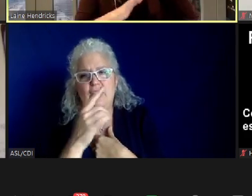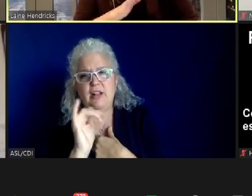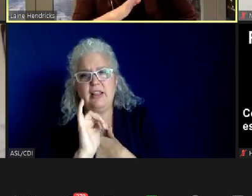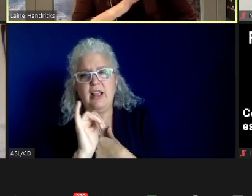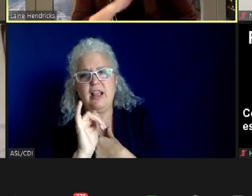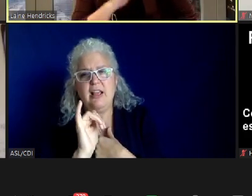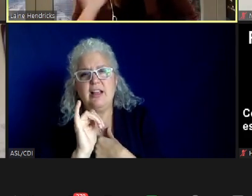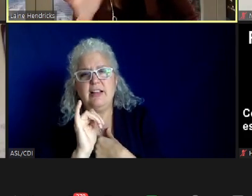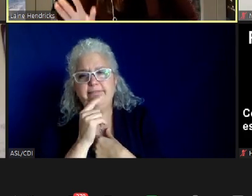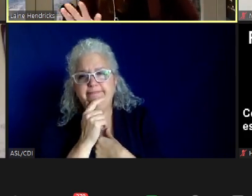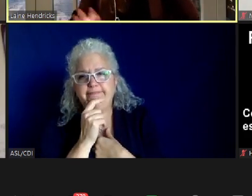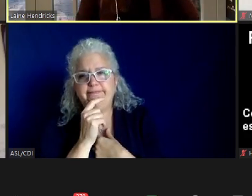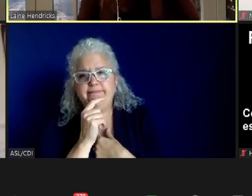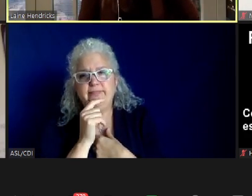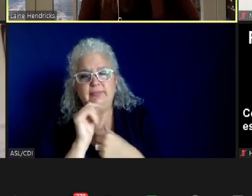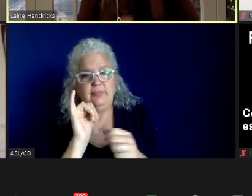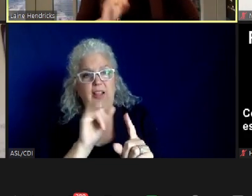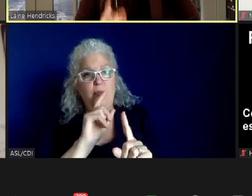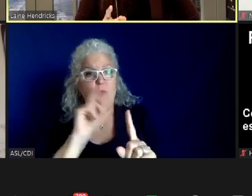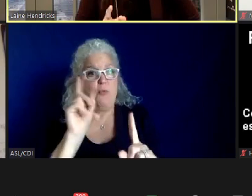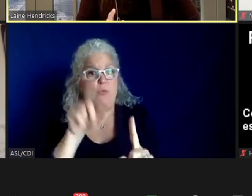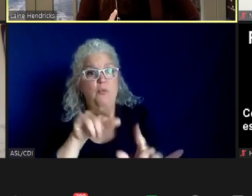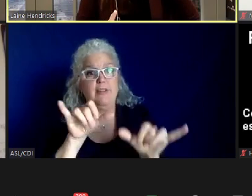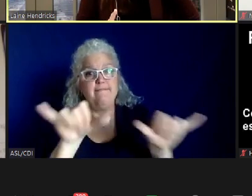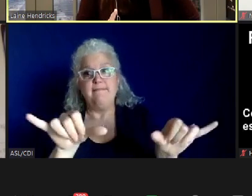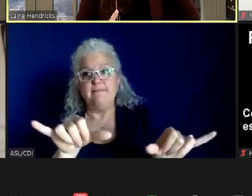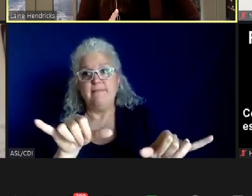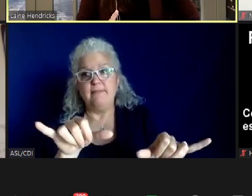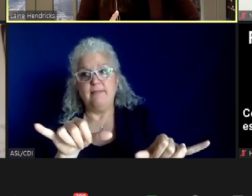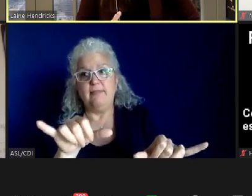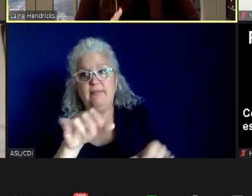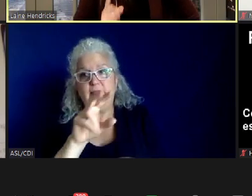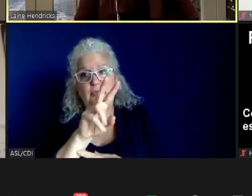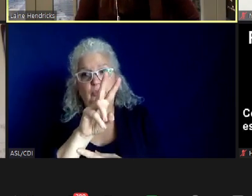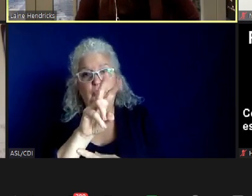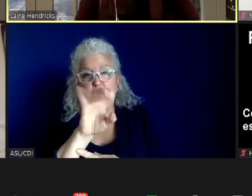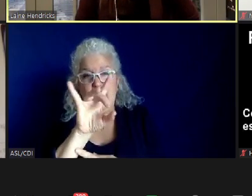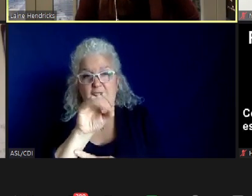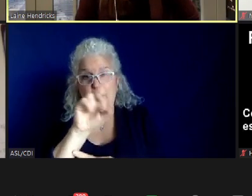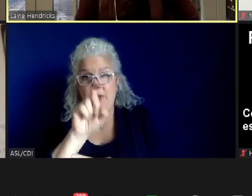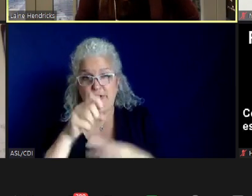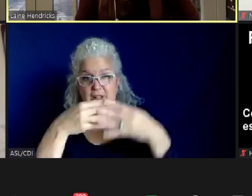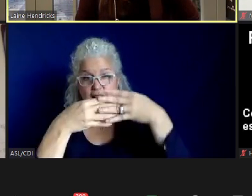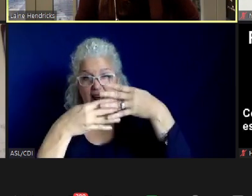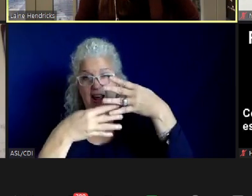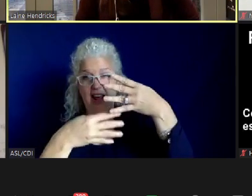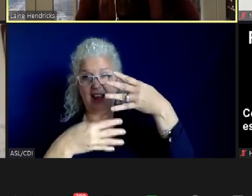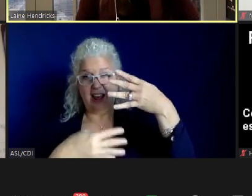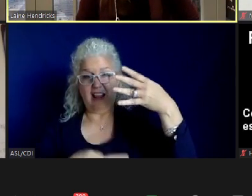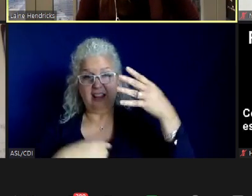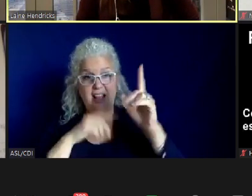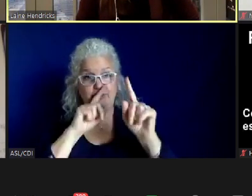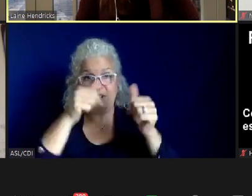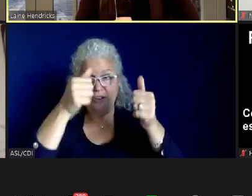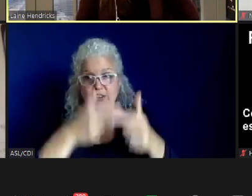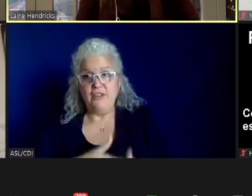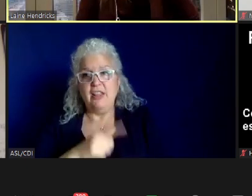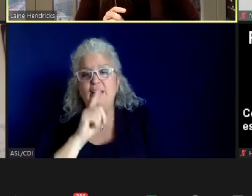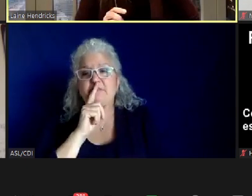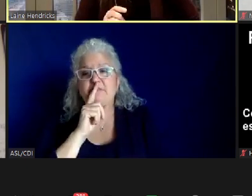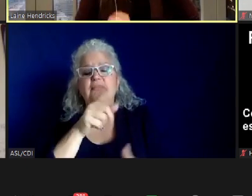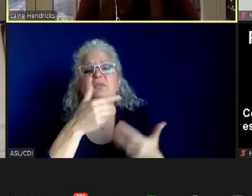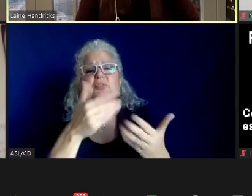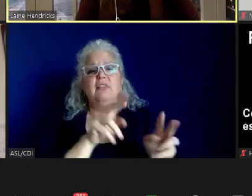now 280 questions we received, I will refer people back to the coronavirus in Marin website. That's